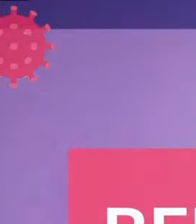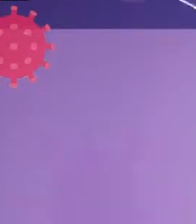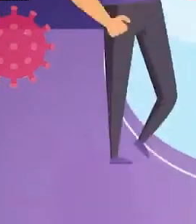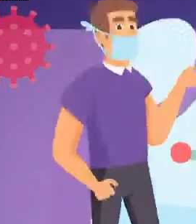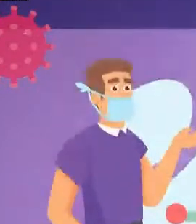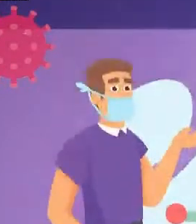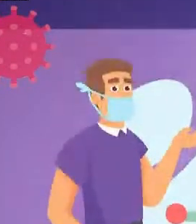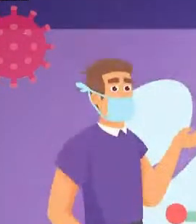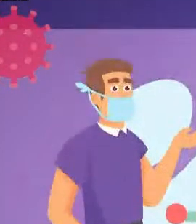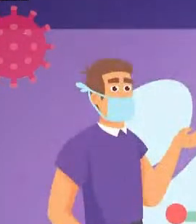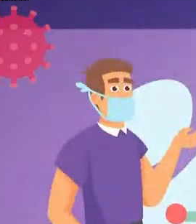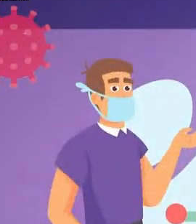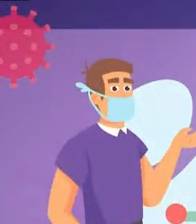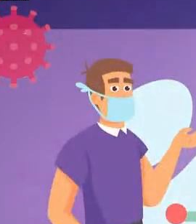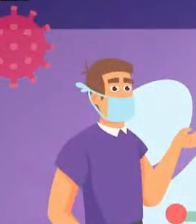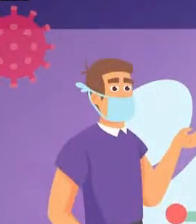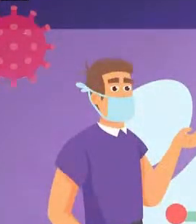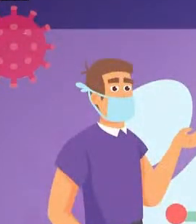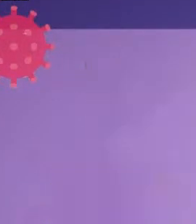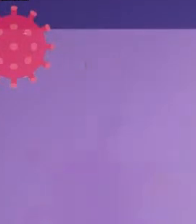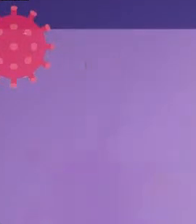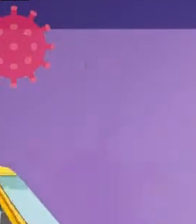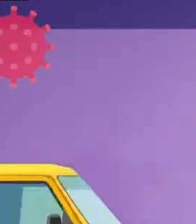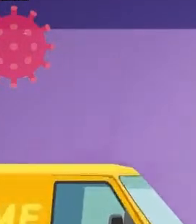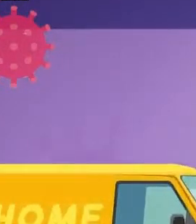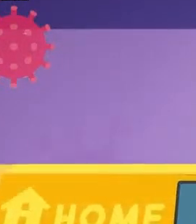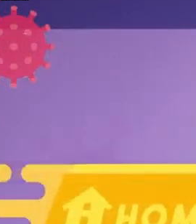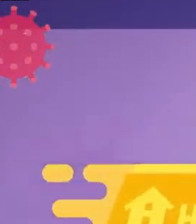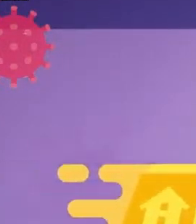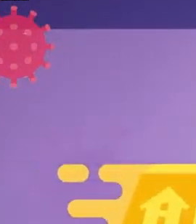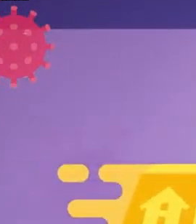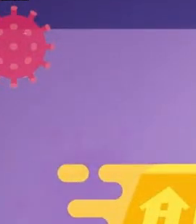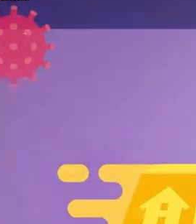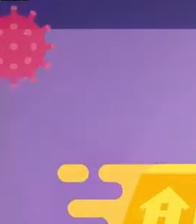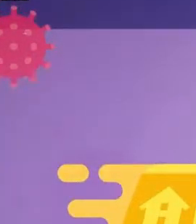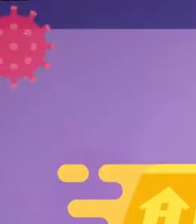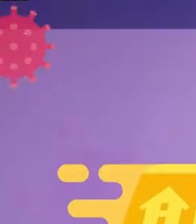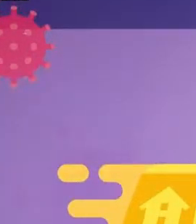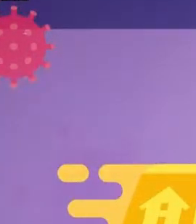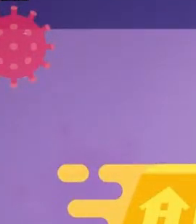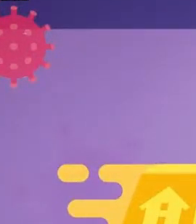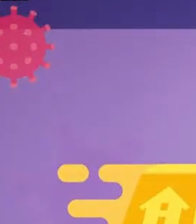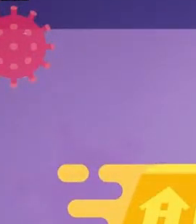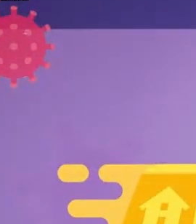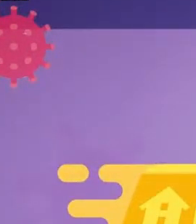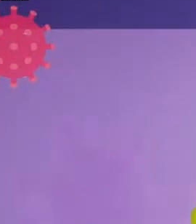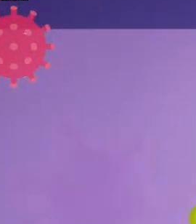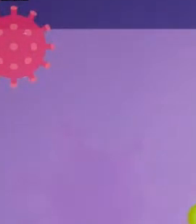store, consider whether you really need to go shopping. If available, consider delivery options instead.